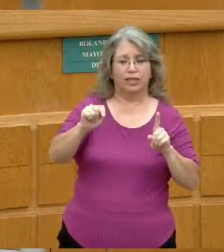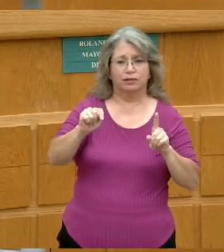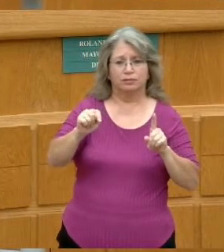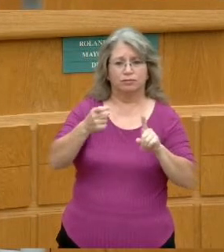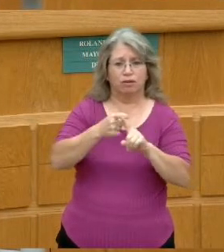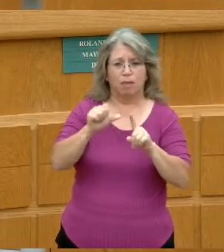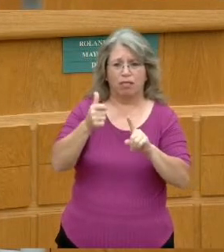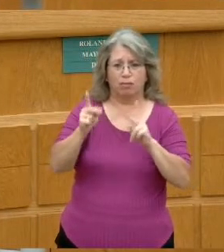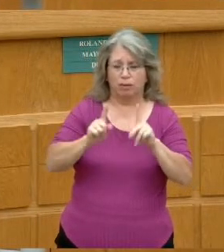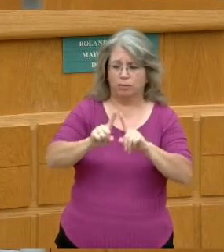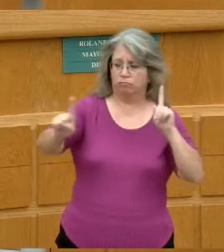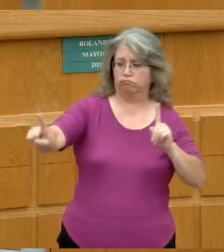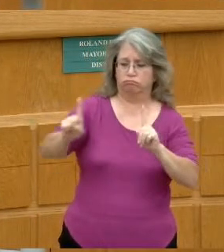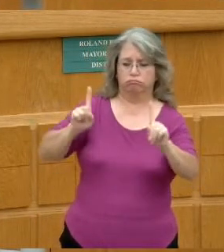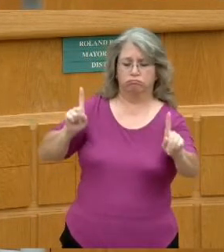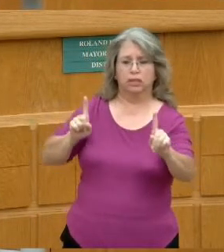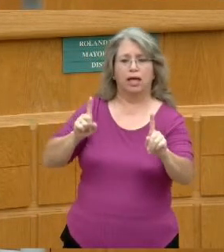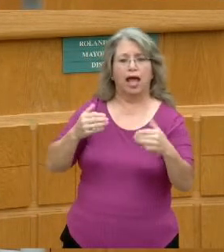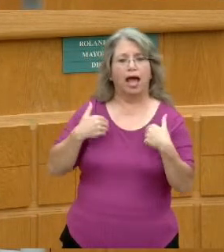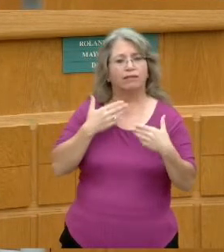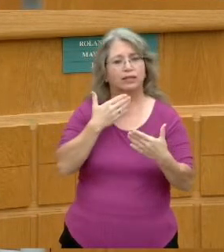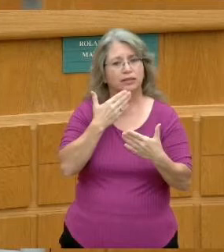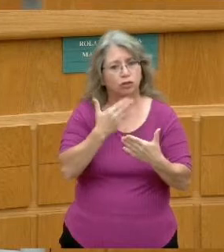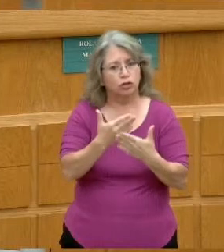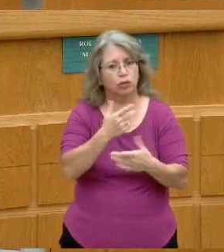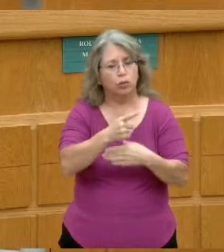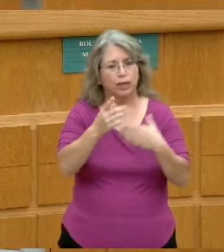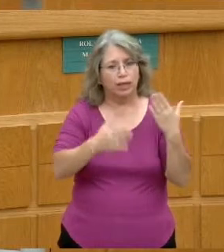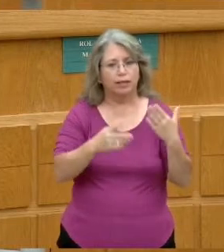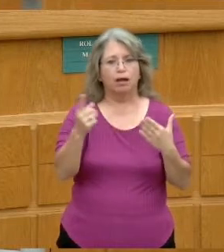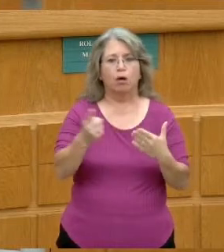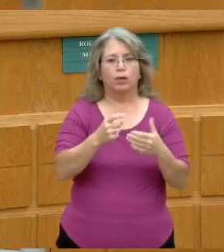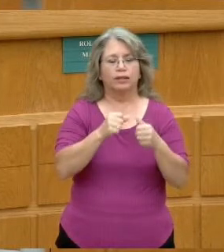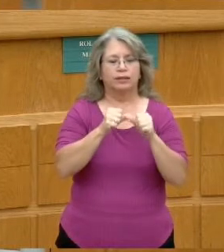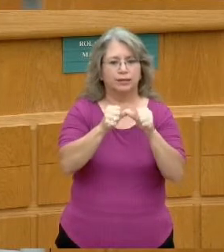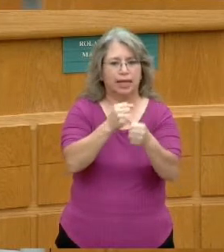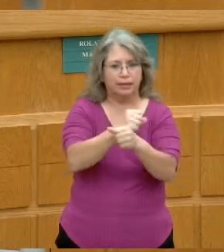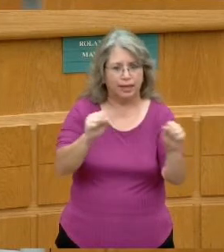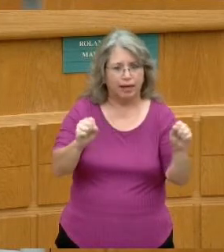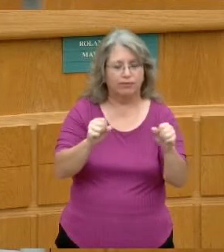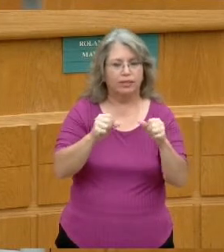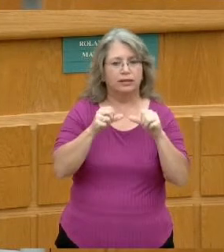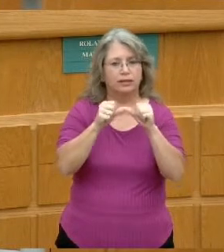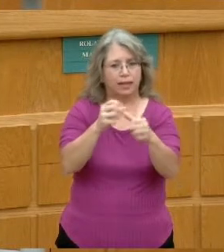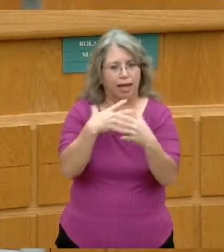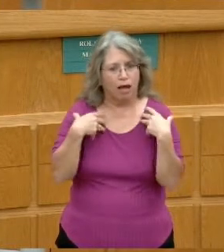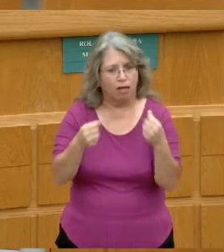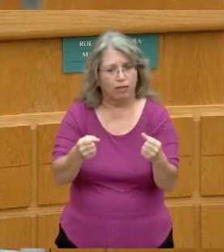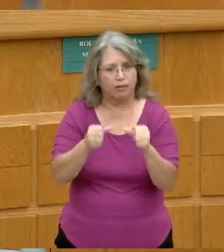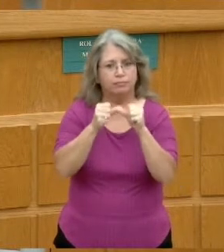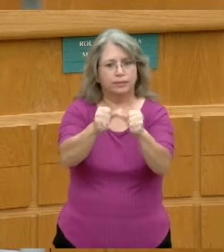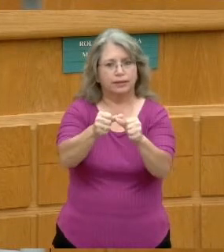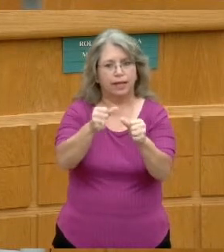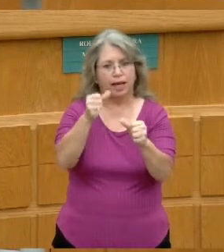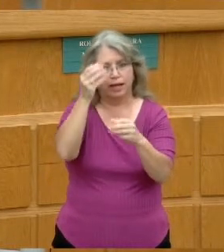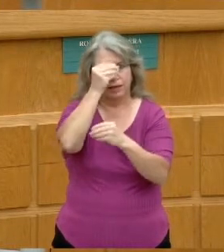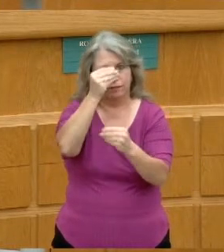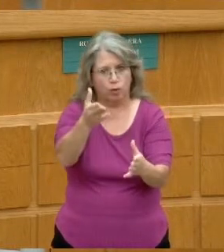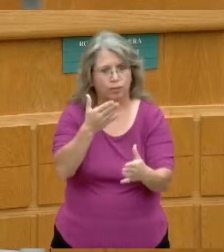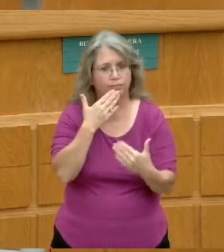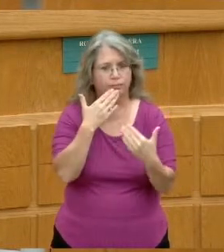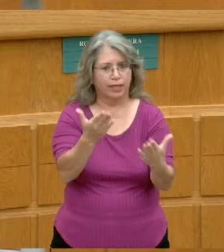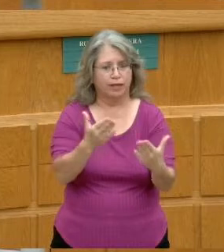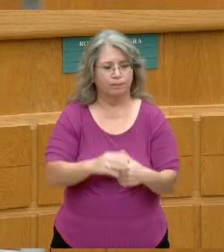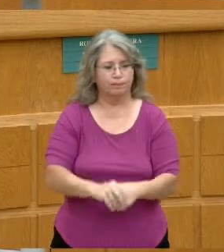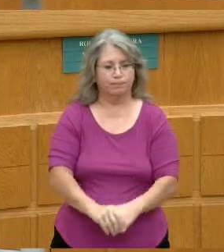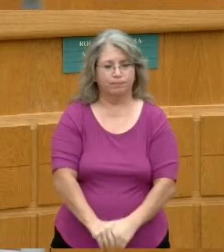As always, stay healthy, stay safe, and stay informed. Thank you. En resumen, la próxima visita al Distrito